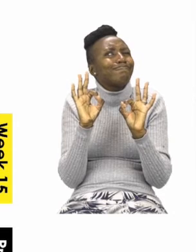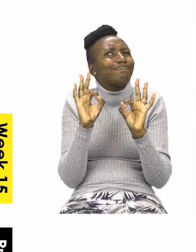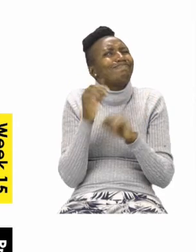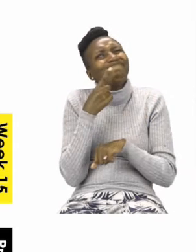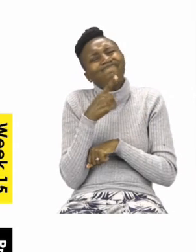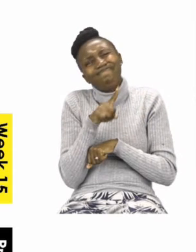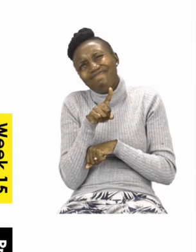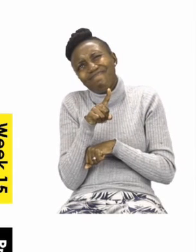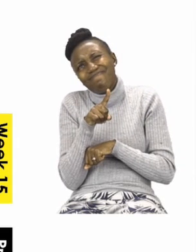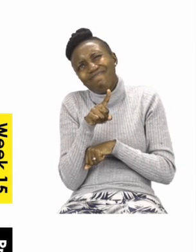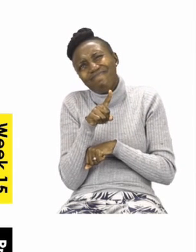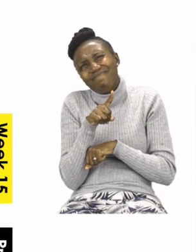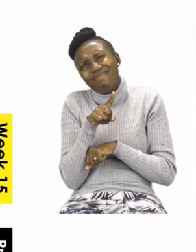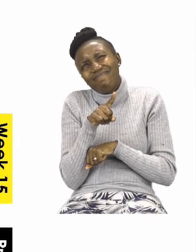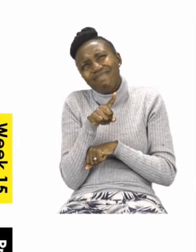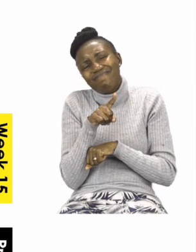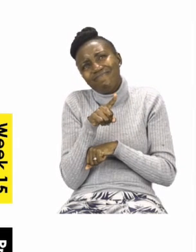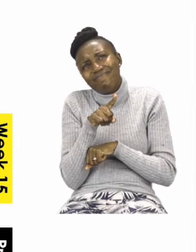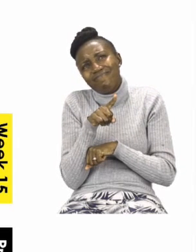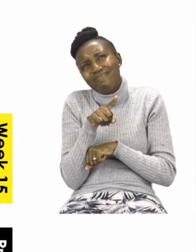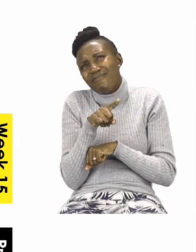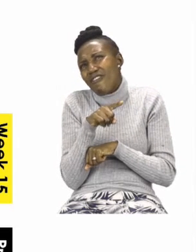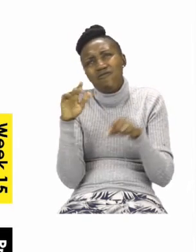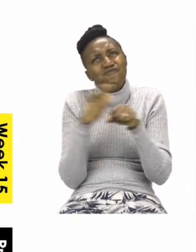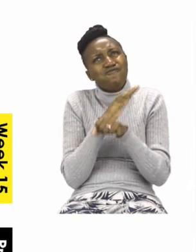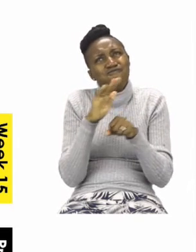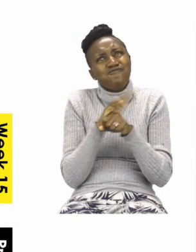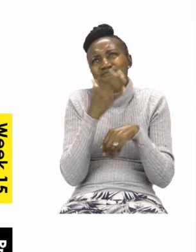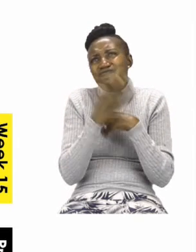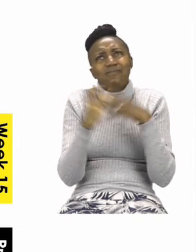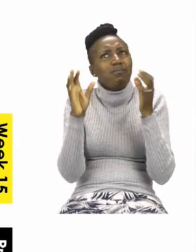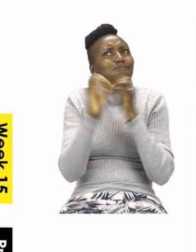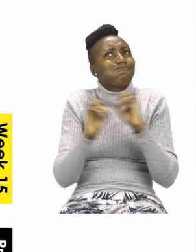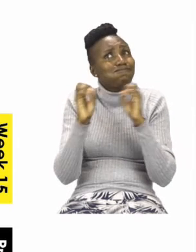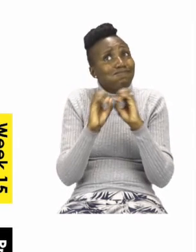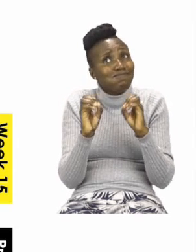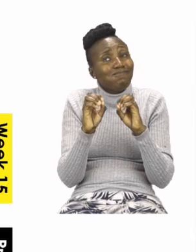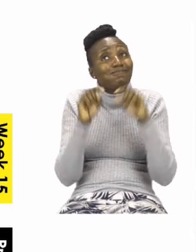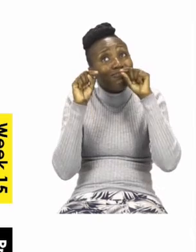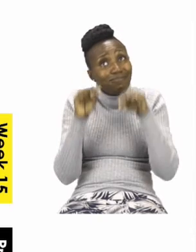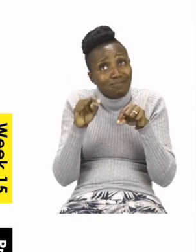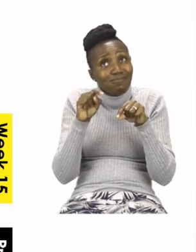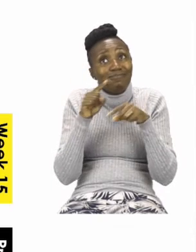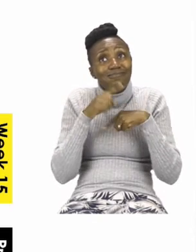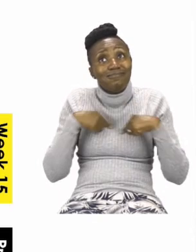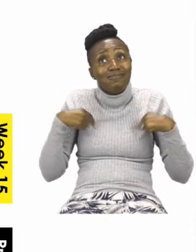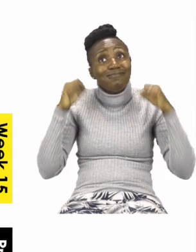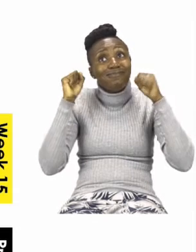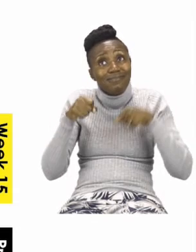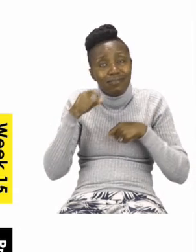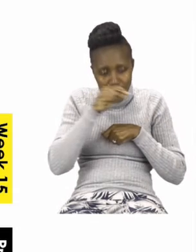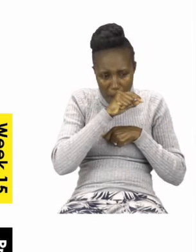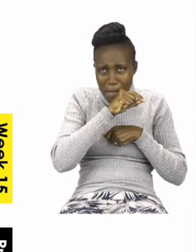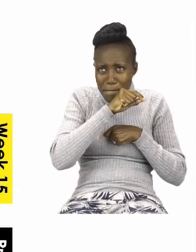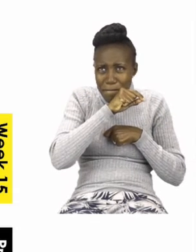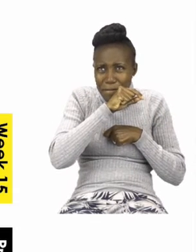it's not in one straight line. So what we have to do is trace it so that all the